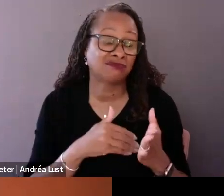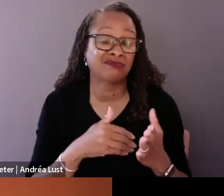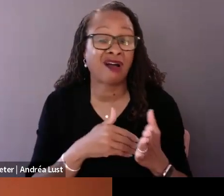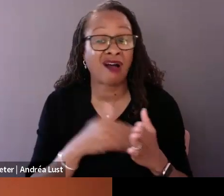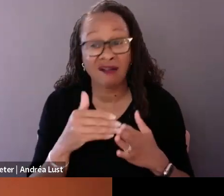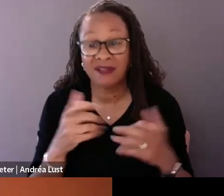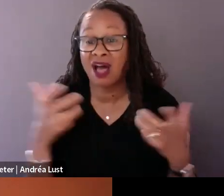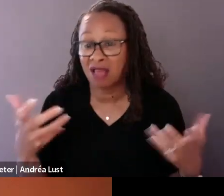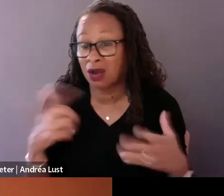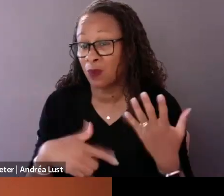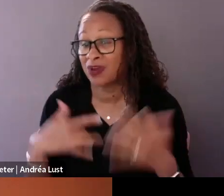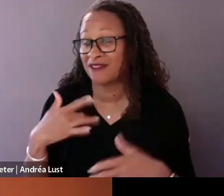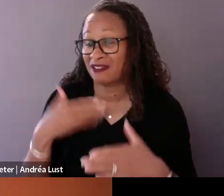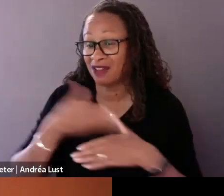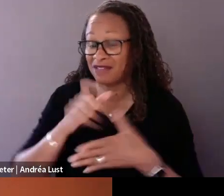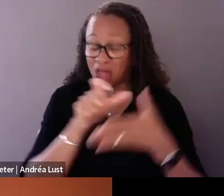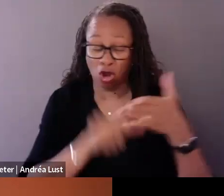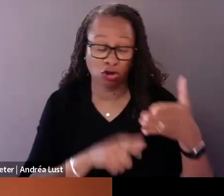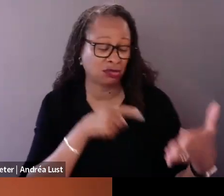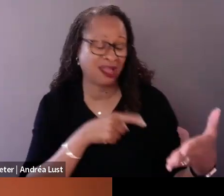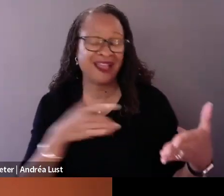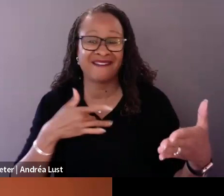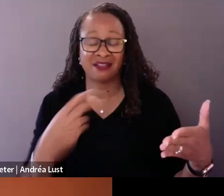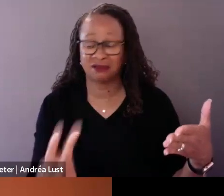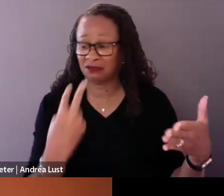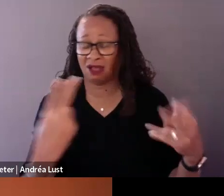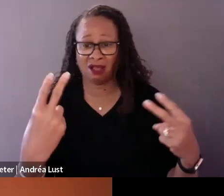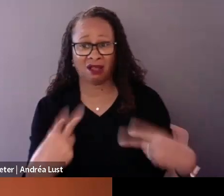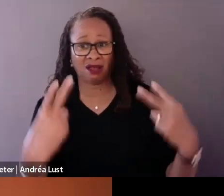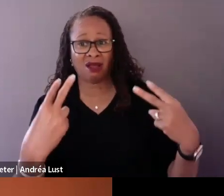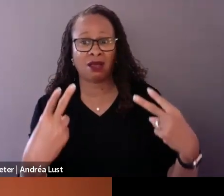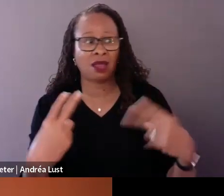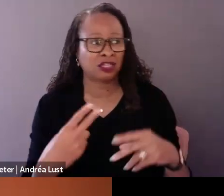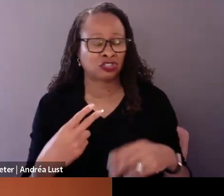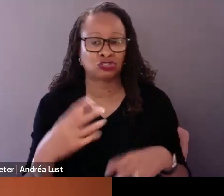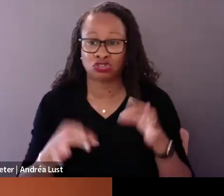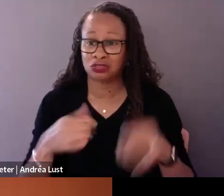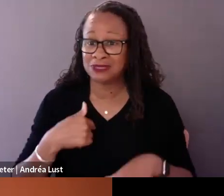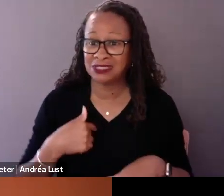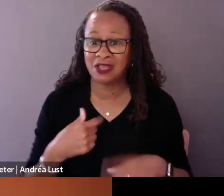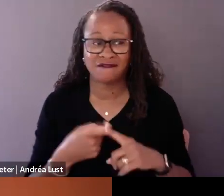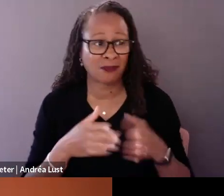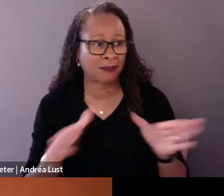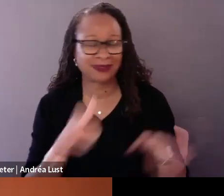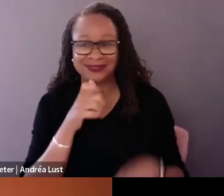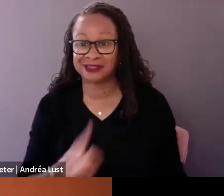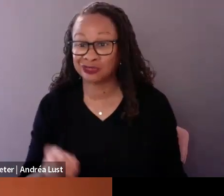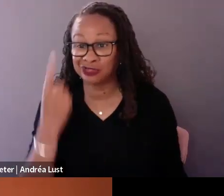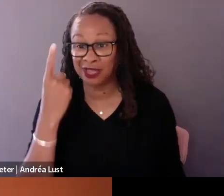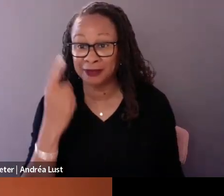felt after the article was judgment from the public, who didn't